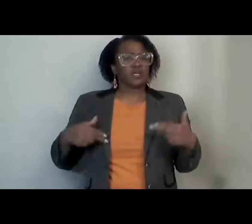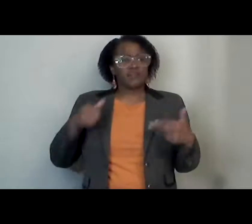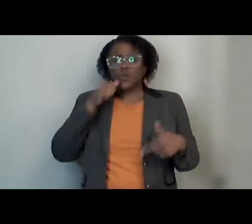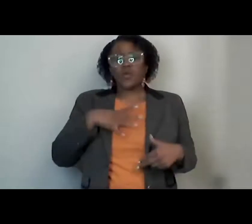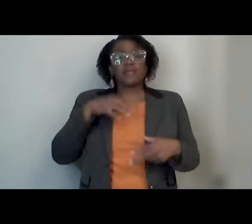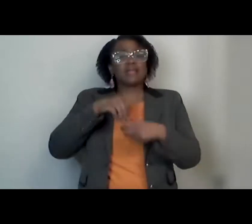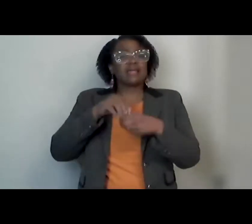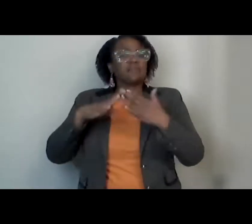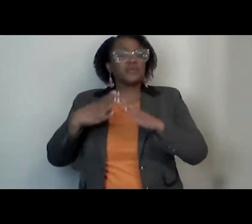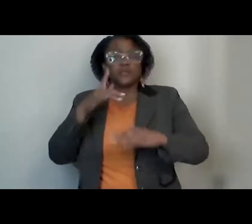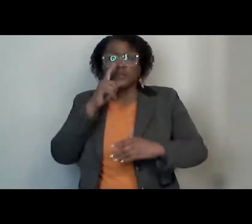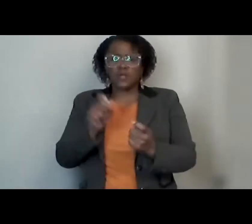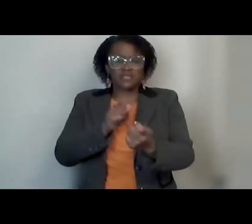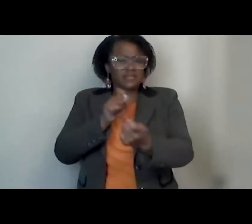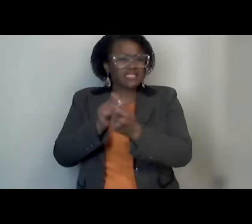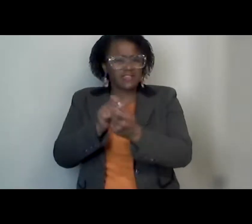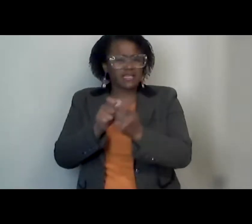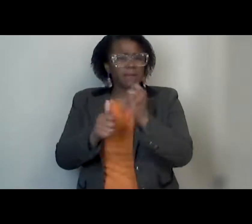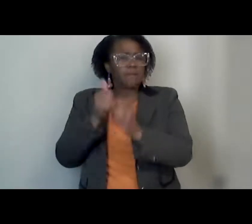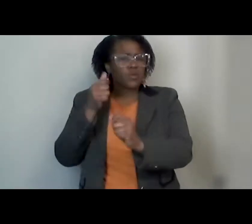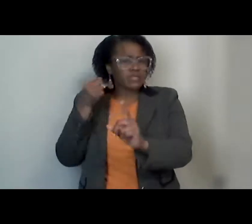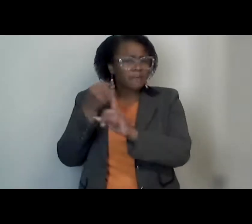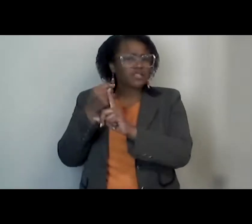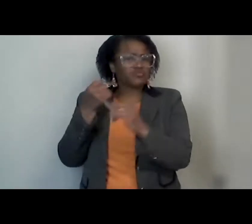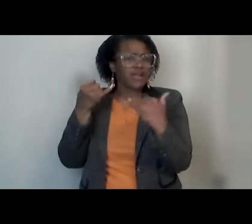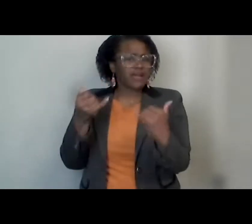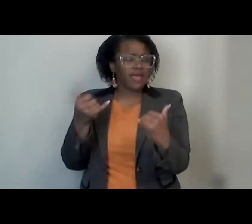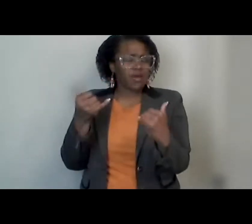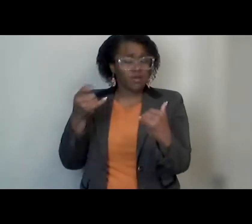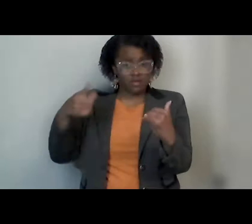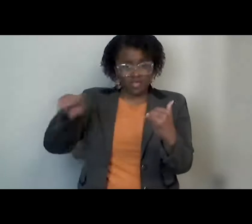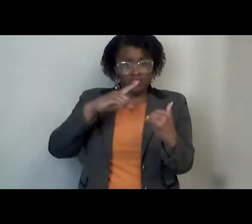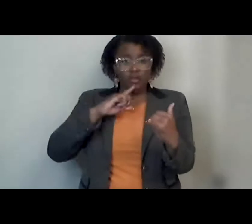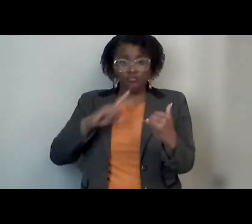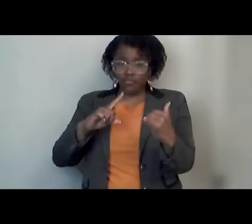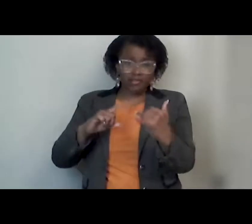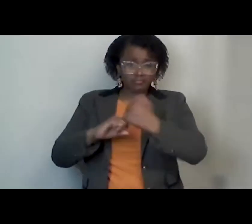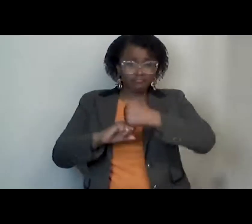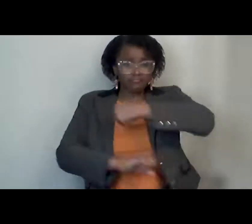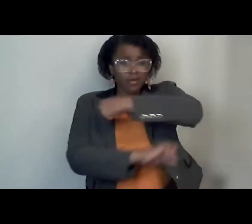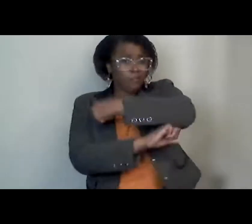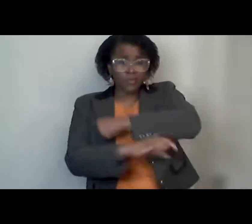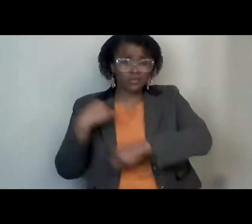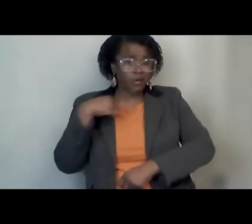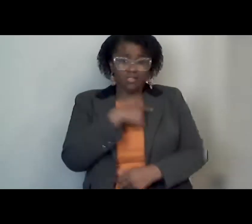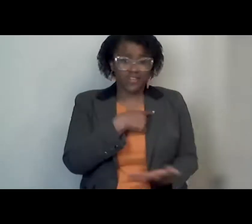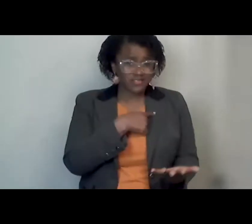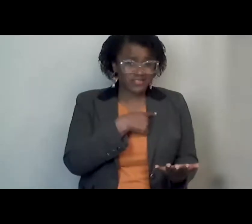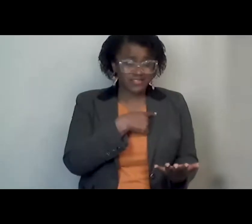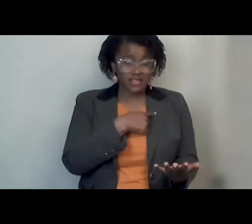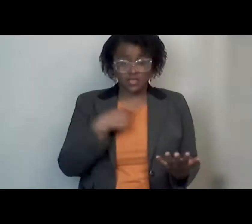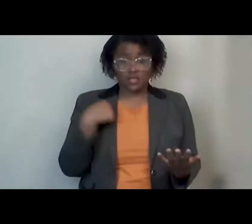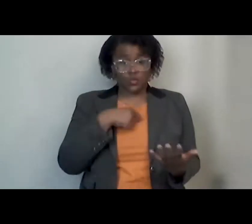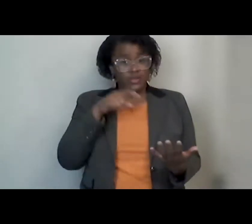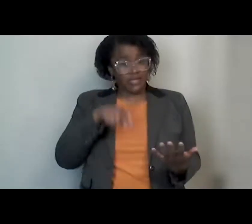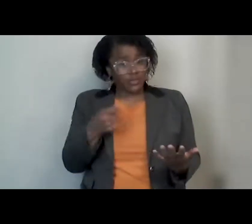that are being most impacted right now, that are really upholding all of us. And to note that